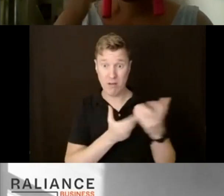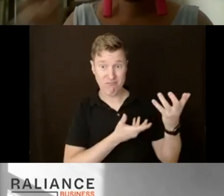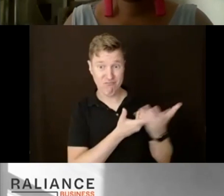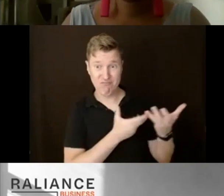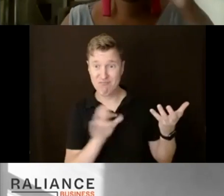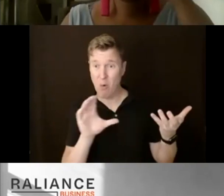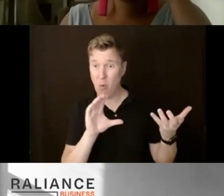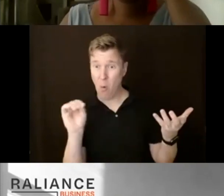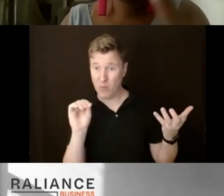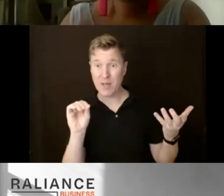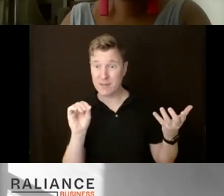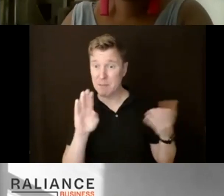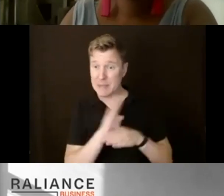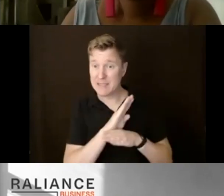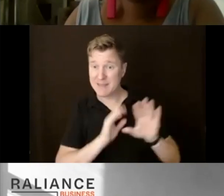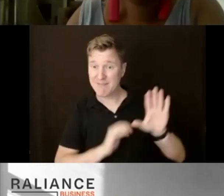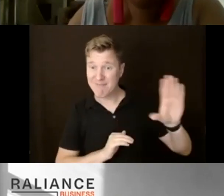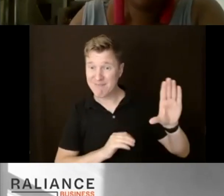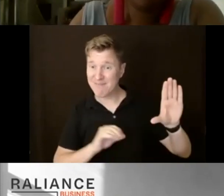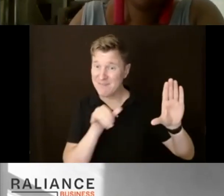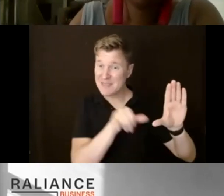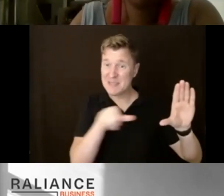the same, right? And it's like,